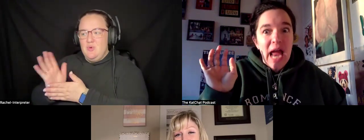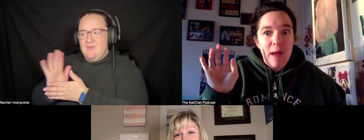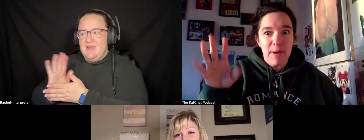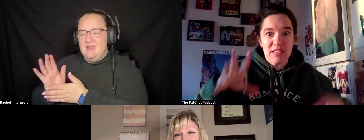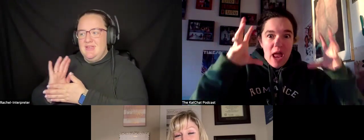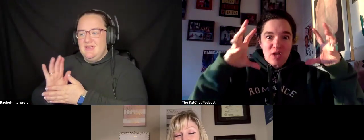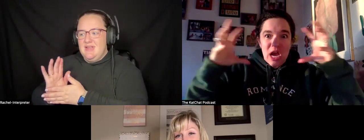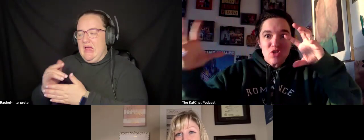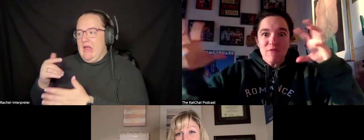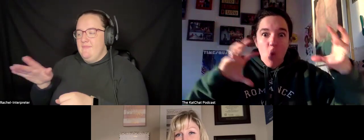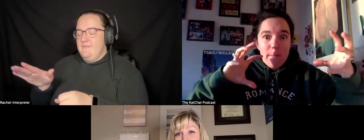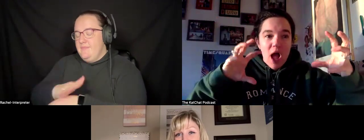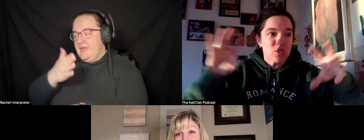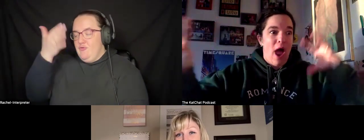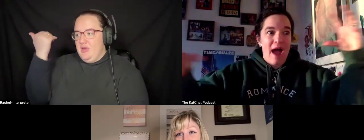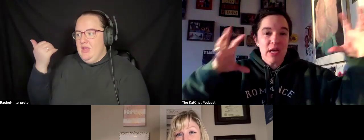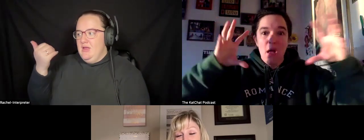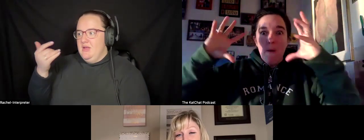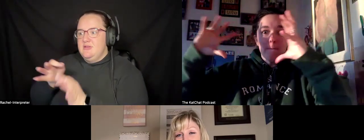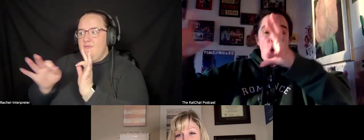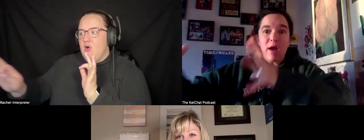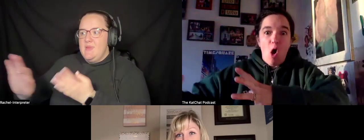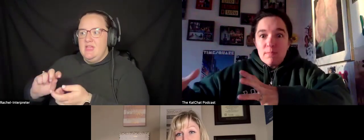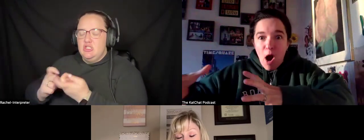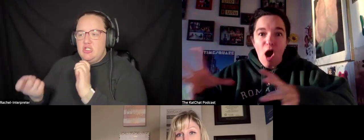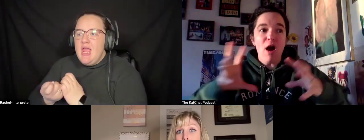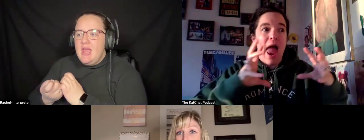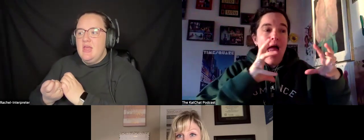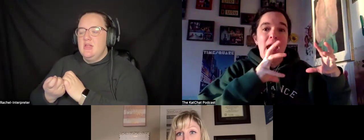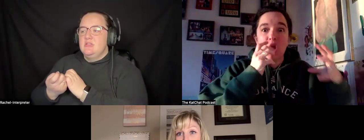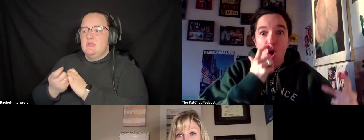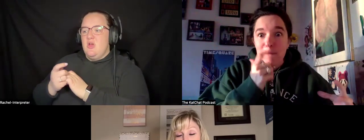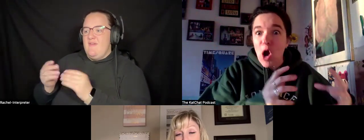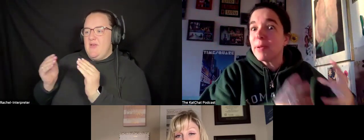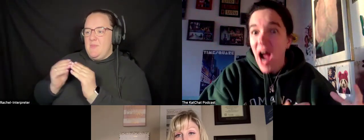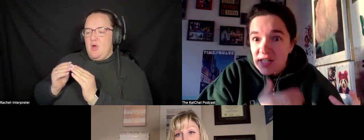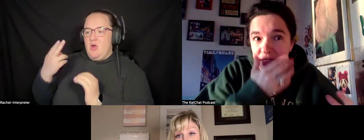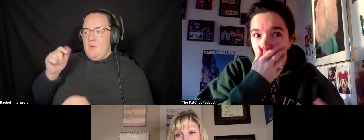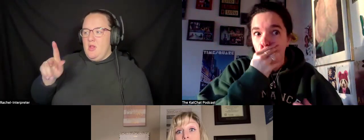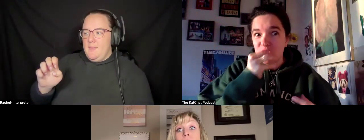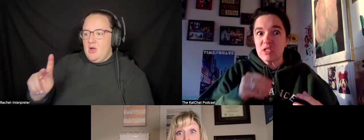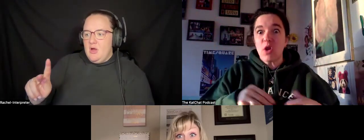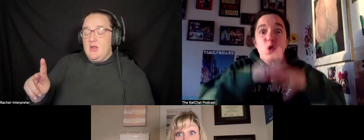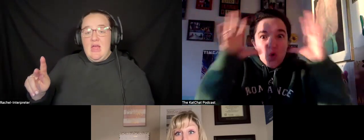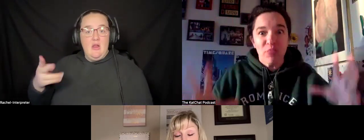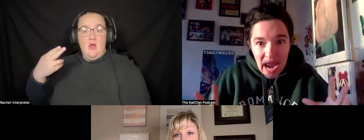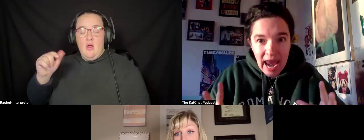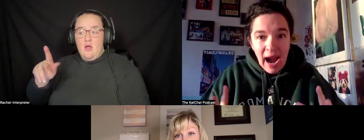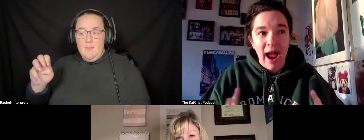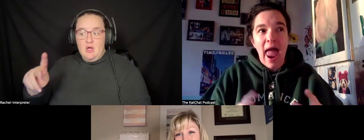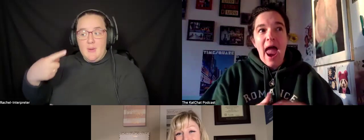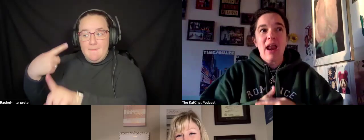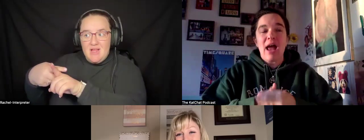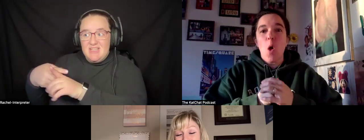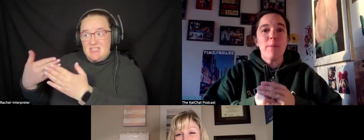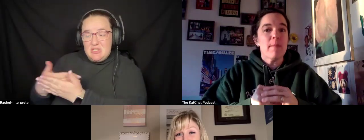completely forget because they changed the formula to having more on Hallmark and Hallmark Plus, which is a new